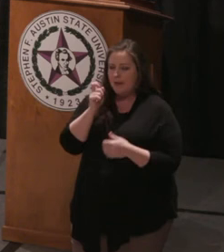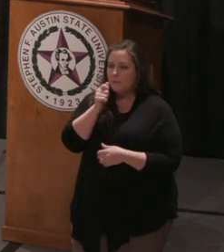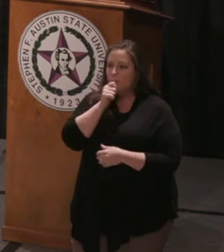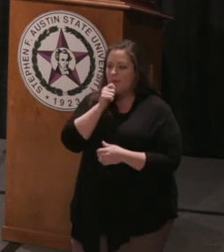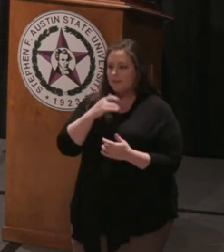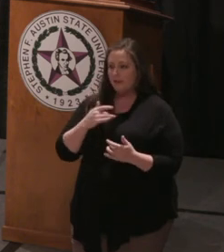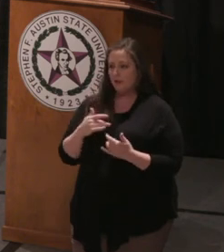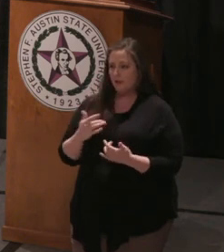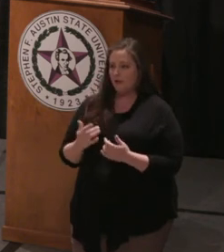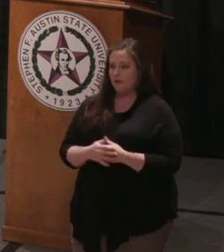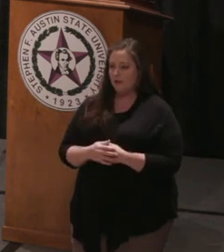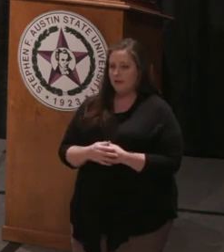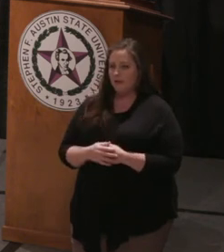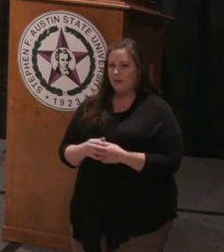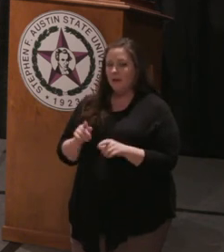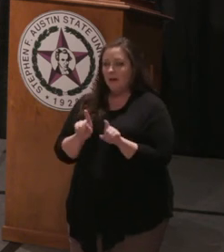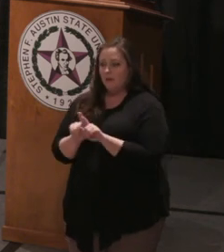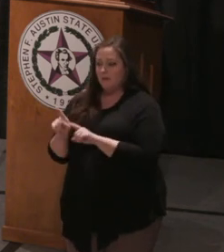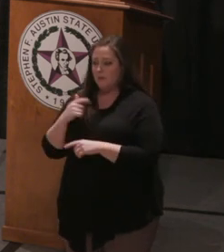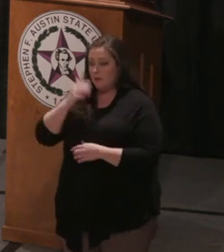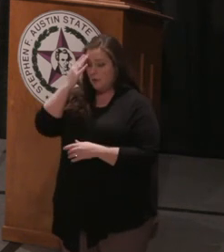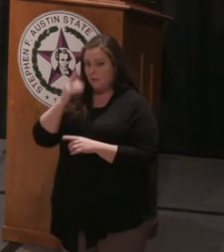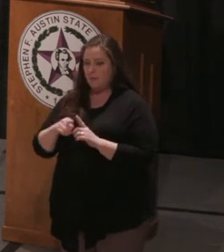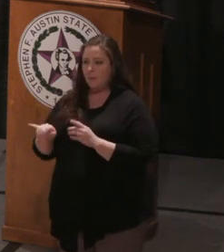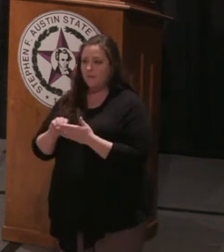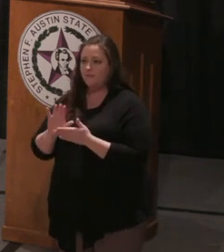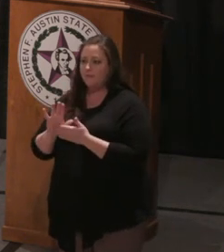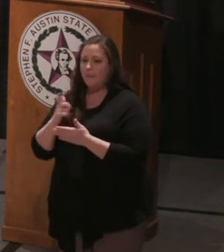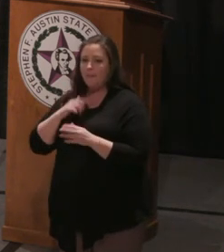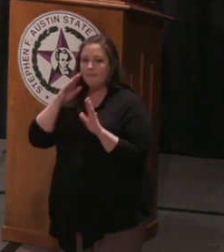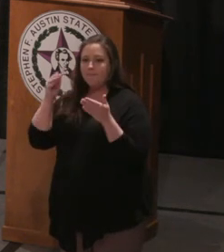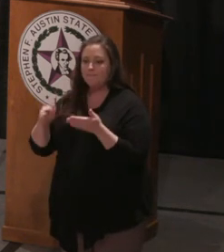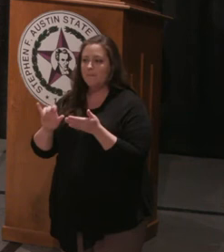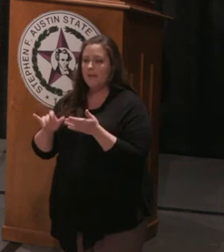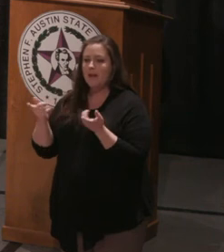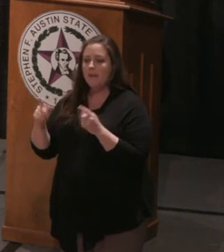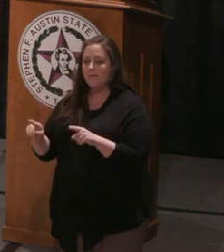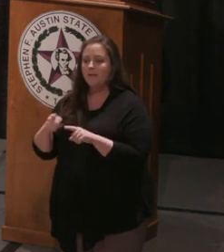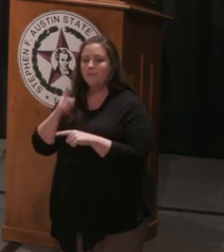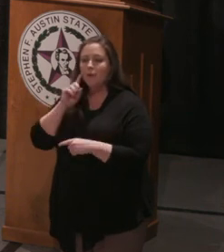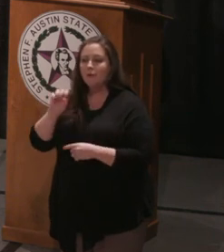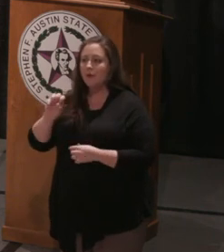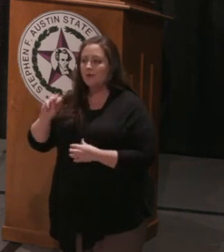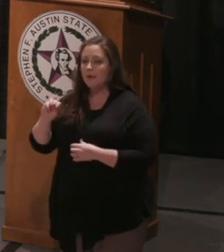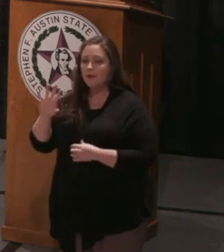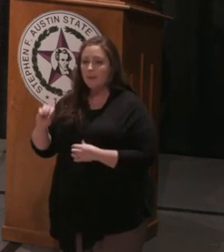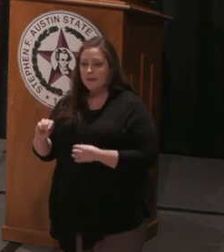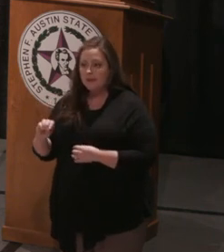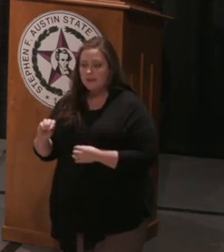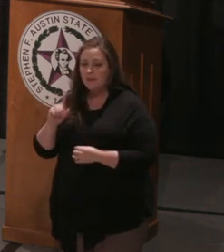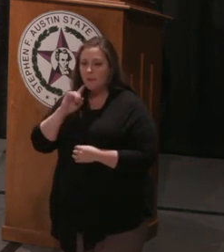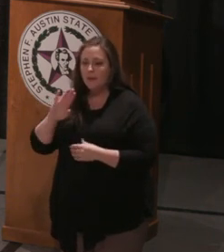concerns, we also learn that our attention is the product for the social media company's